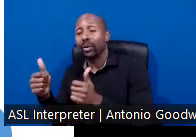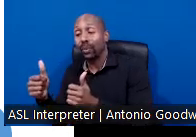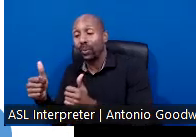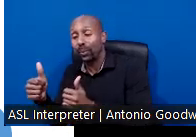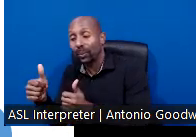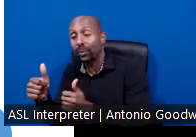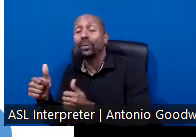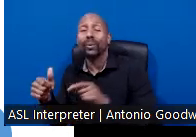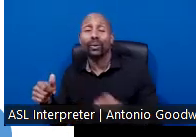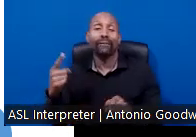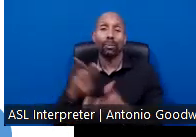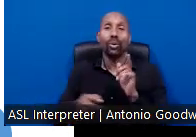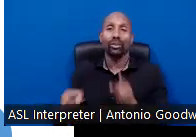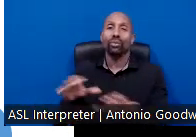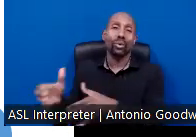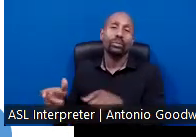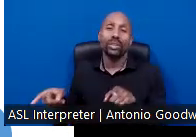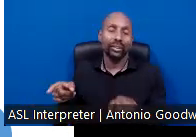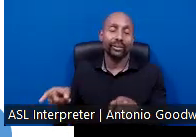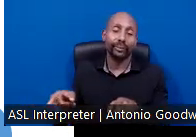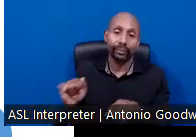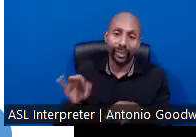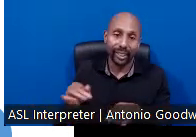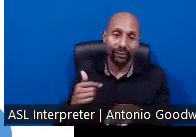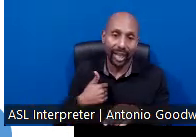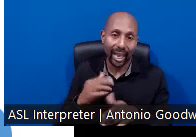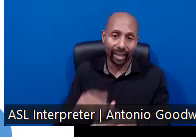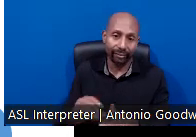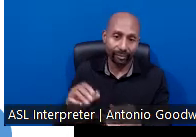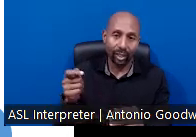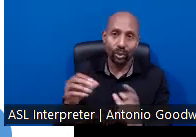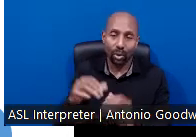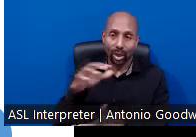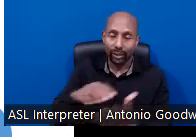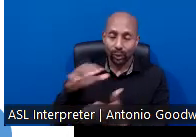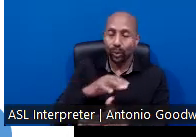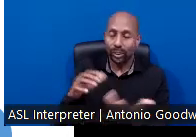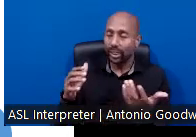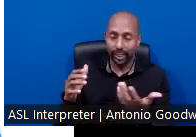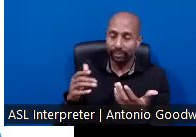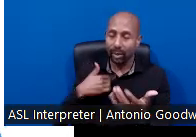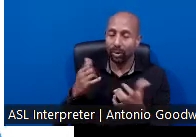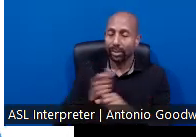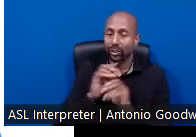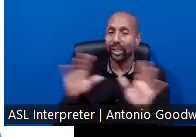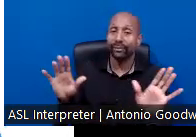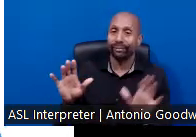that confusing, but that was a question in the chat box. It's a direct message, and I kind of wanted to address